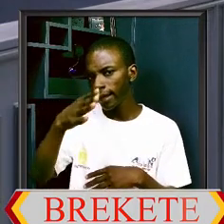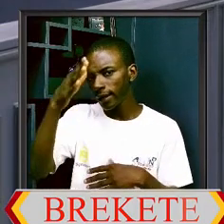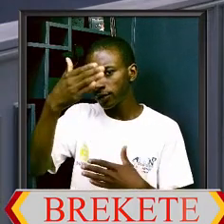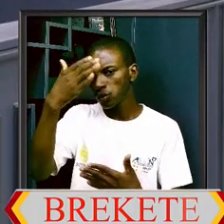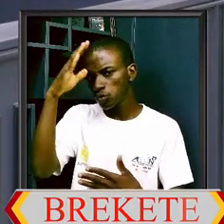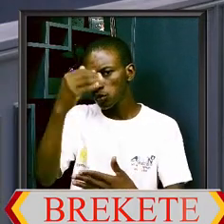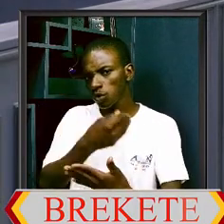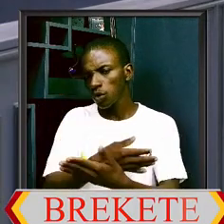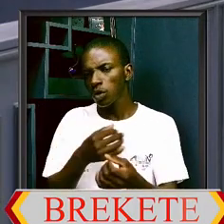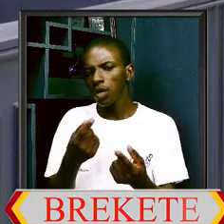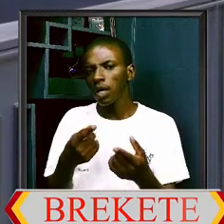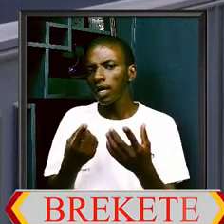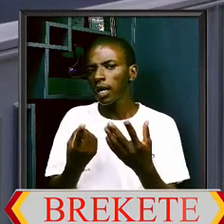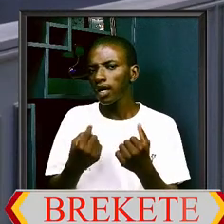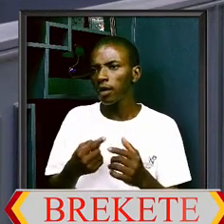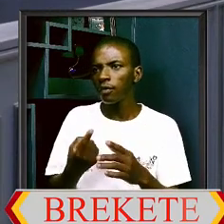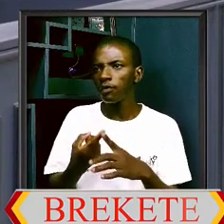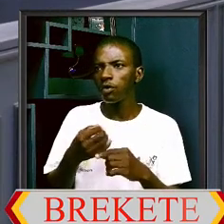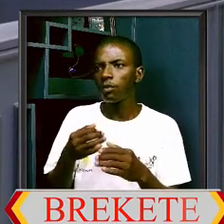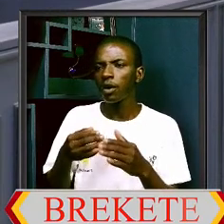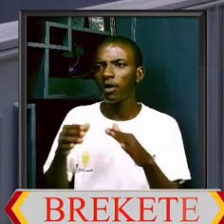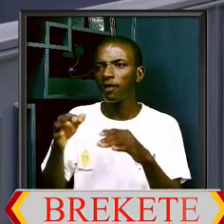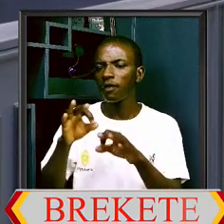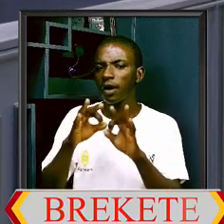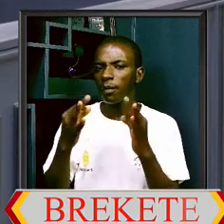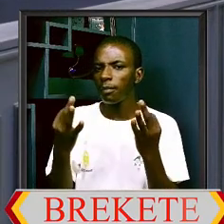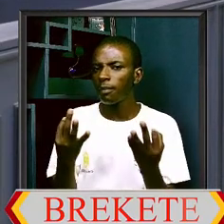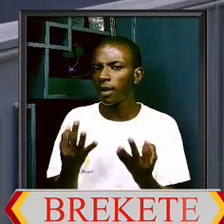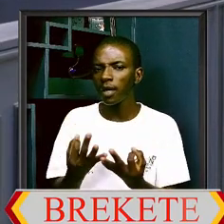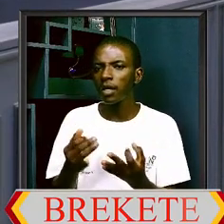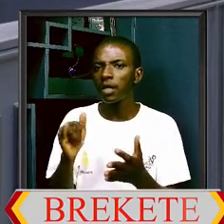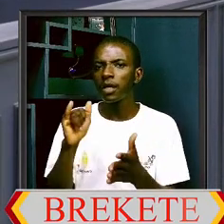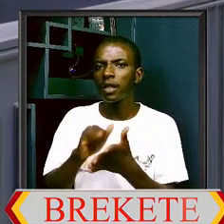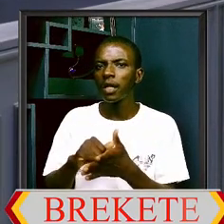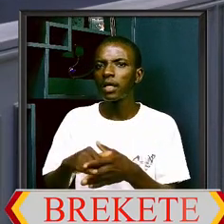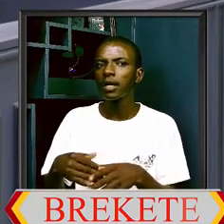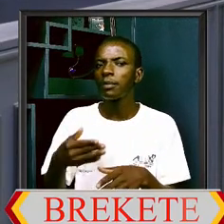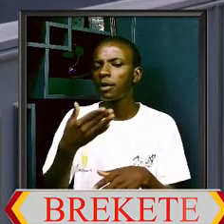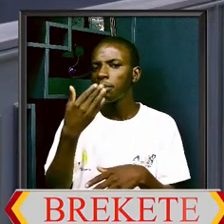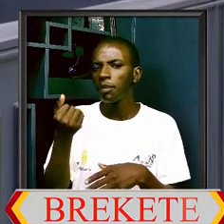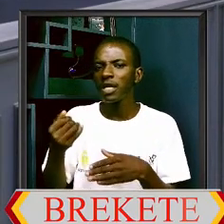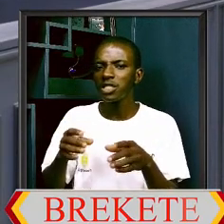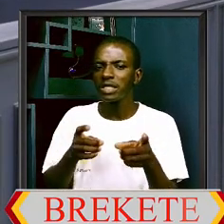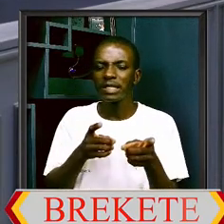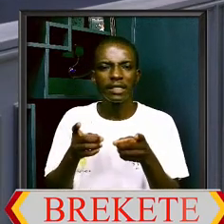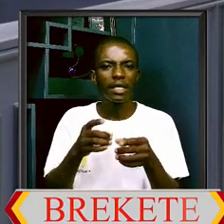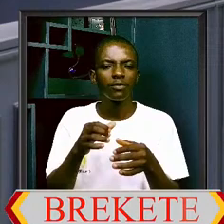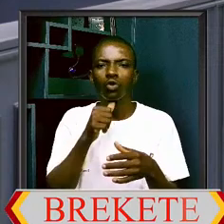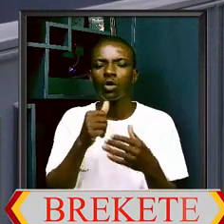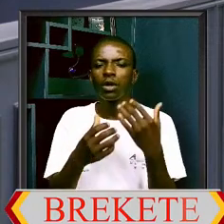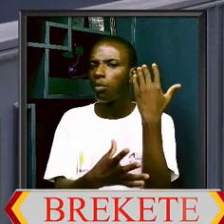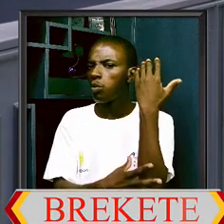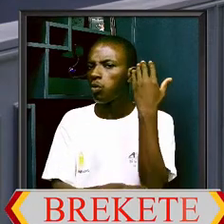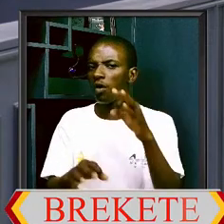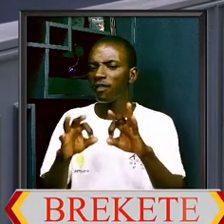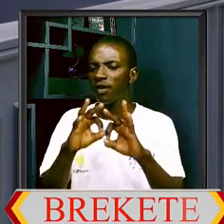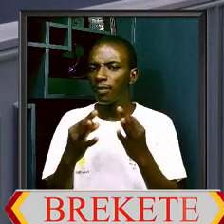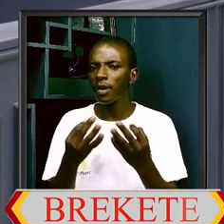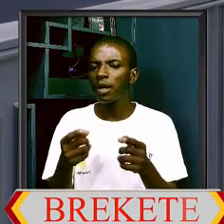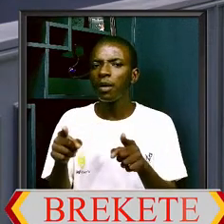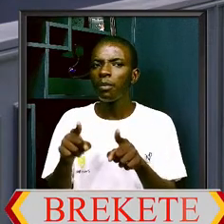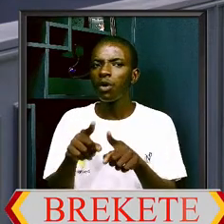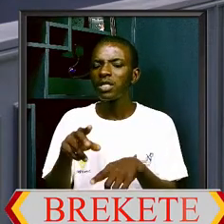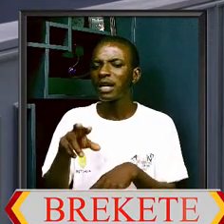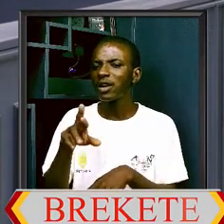nobody I came from a family that can be best described not as a poor family but as